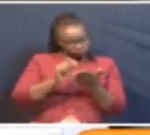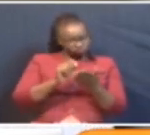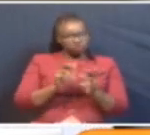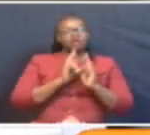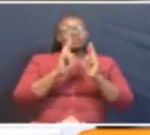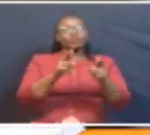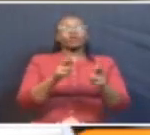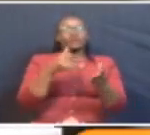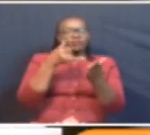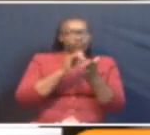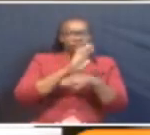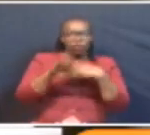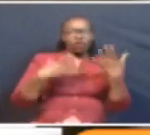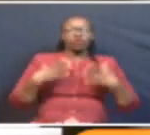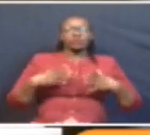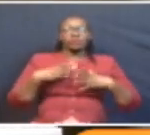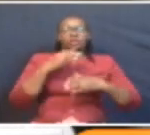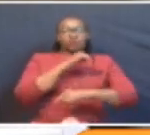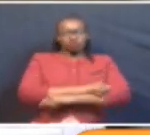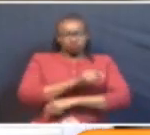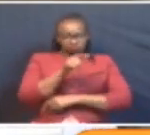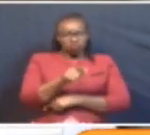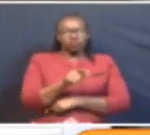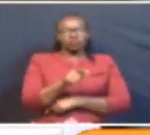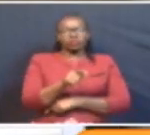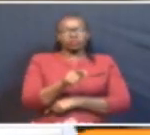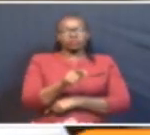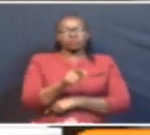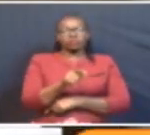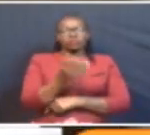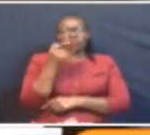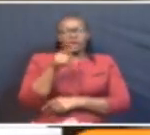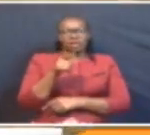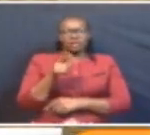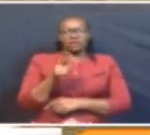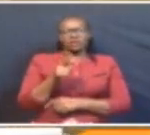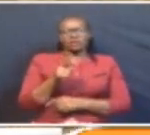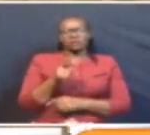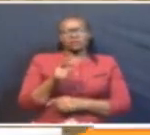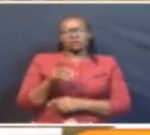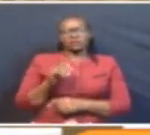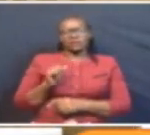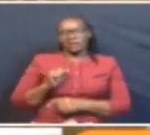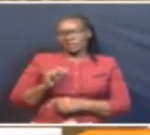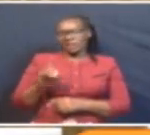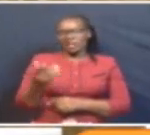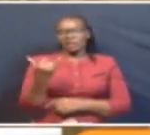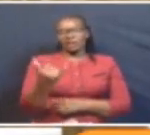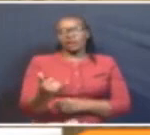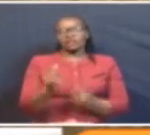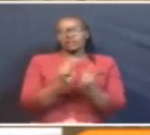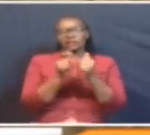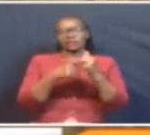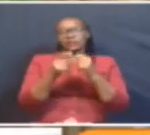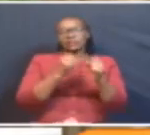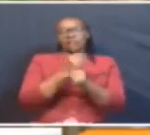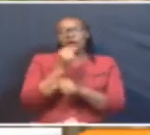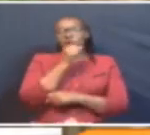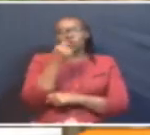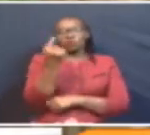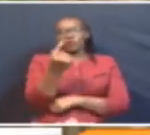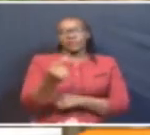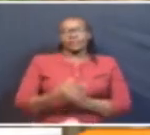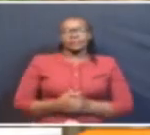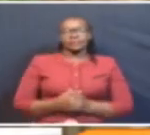engage everyone in that school, because this is an innocent 16-year-old child. Kwa sasa, uchunguzi umeanzishwa na juhudi za